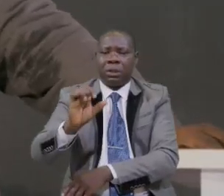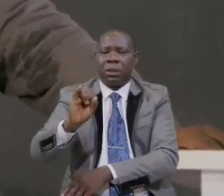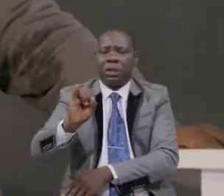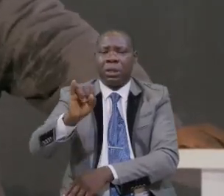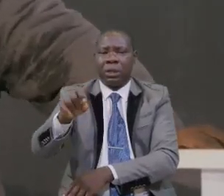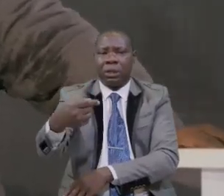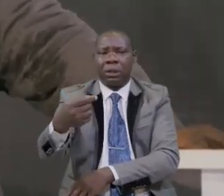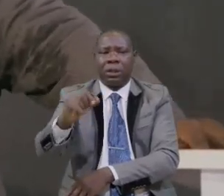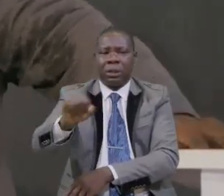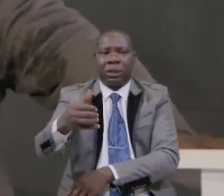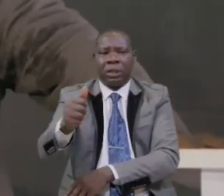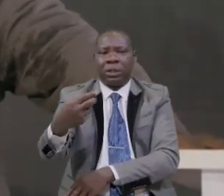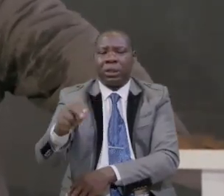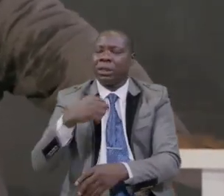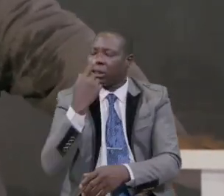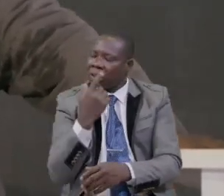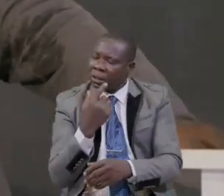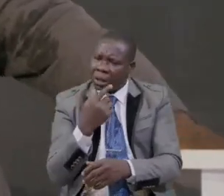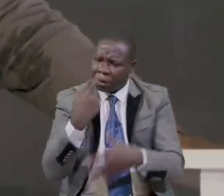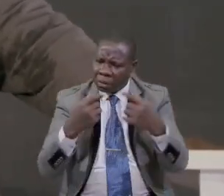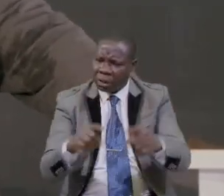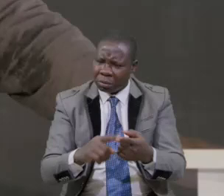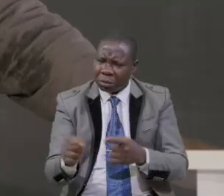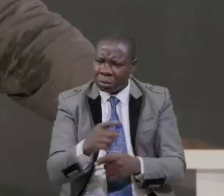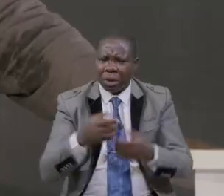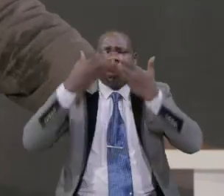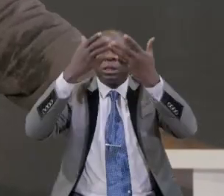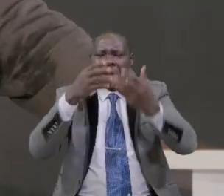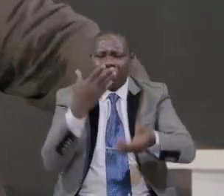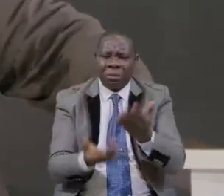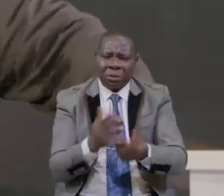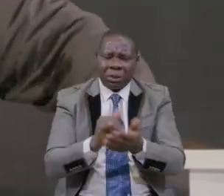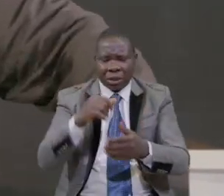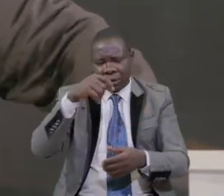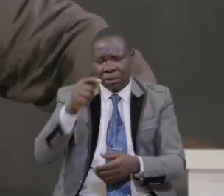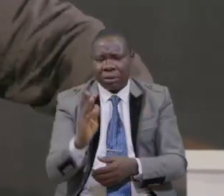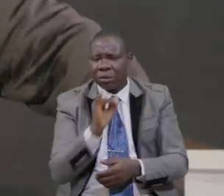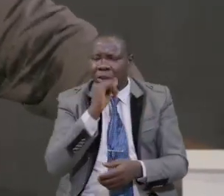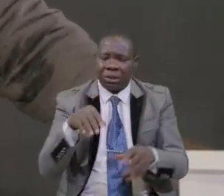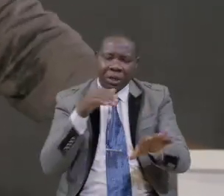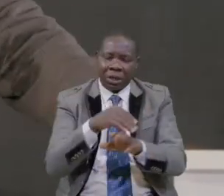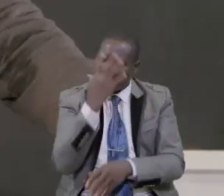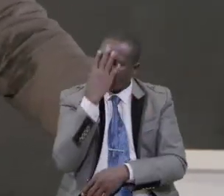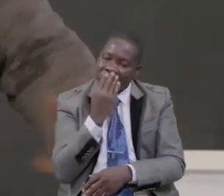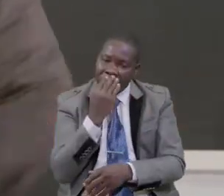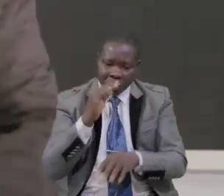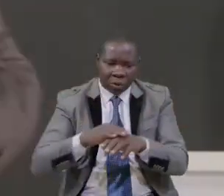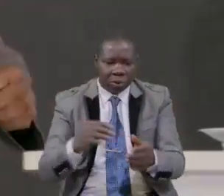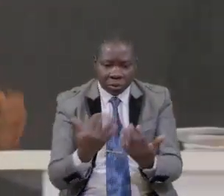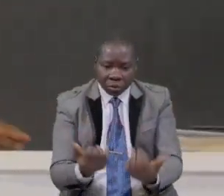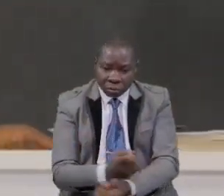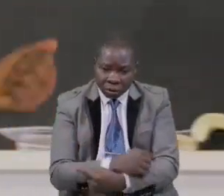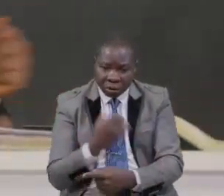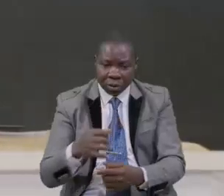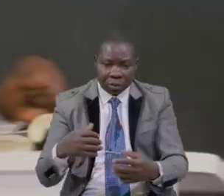more. If that God is asleep this day of contest, he must wake up. And so